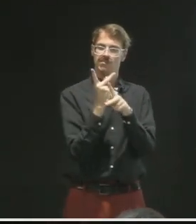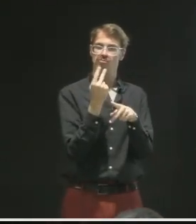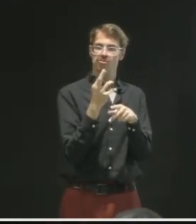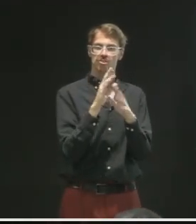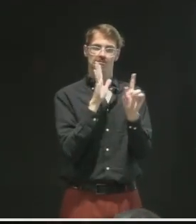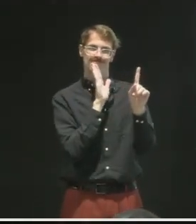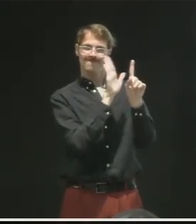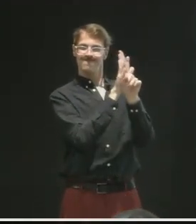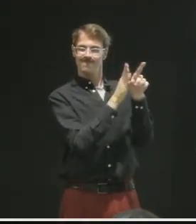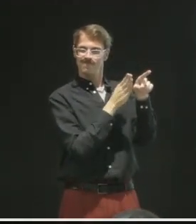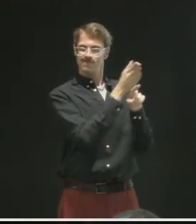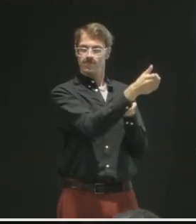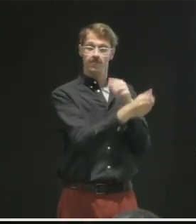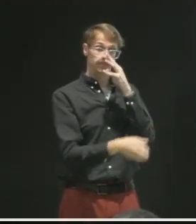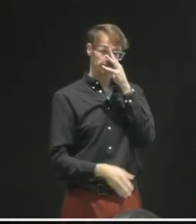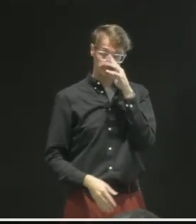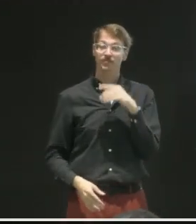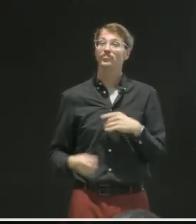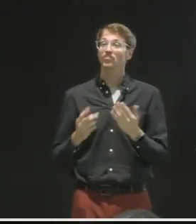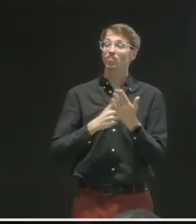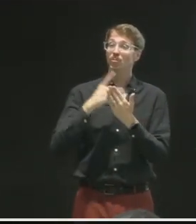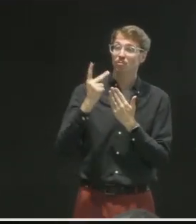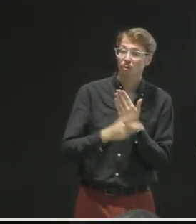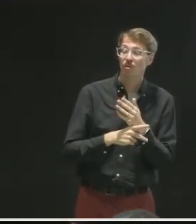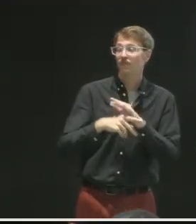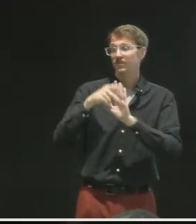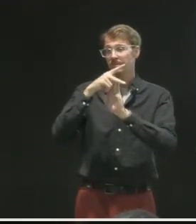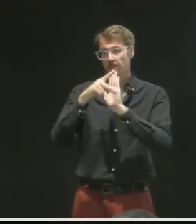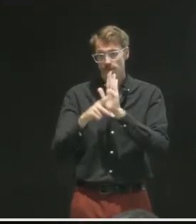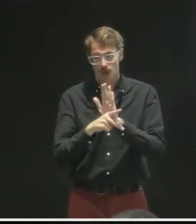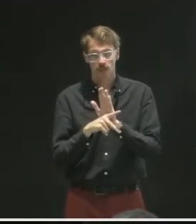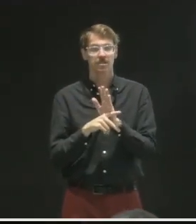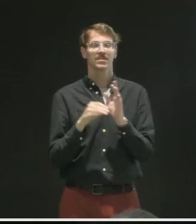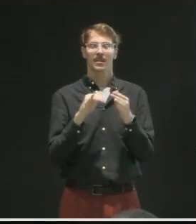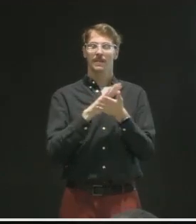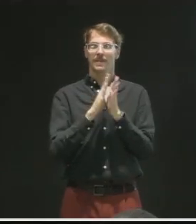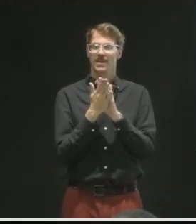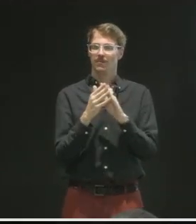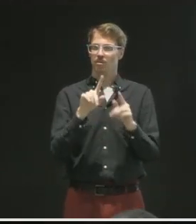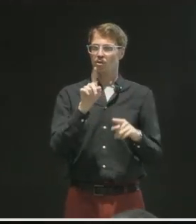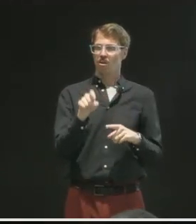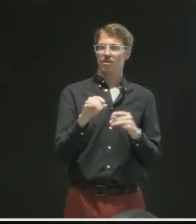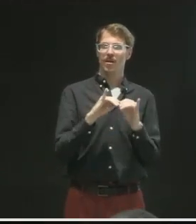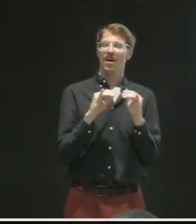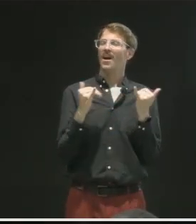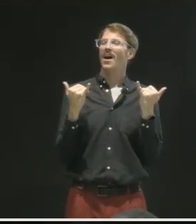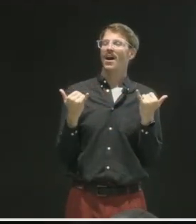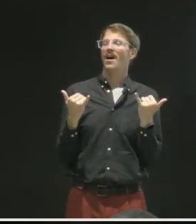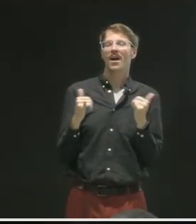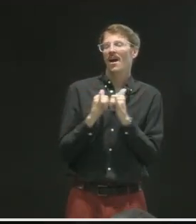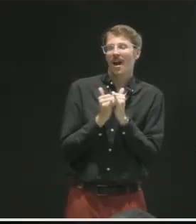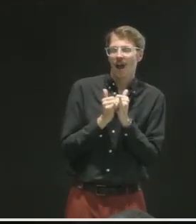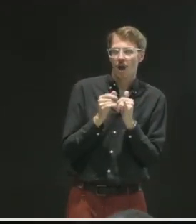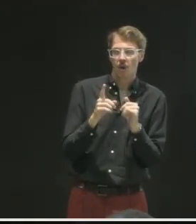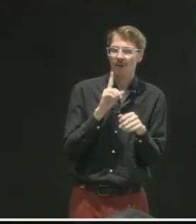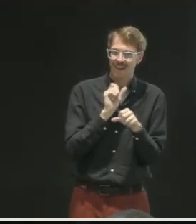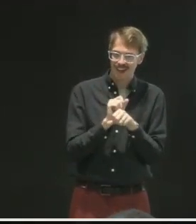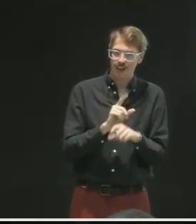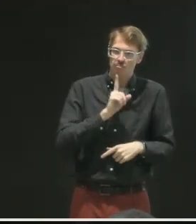But once you've developed those programs and you have put those policies in place, it becomes the question of now, how do you practically do this? How do you practically